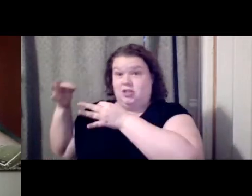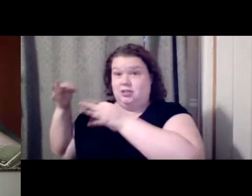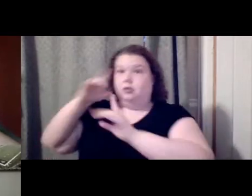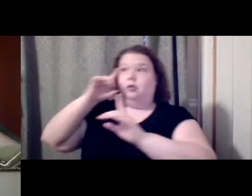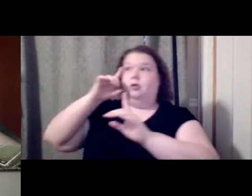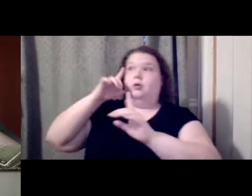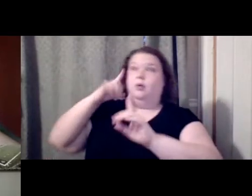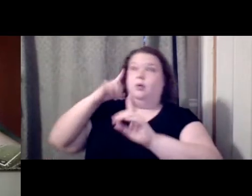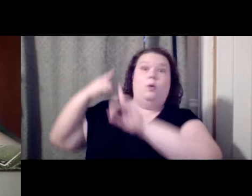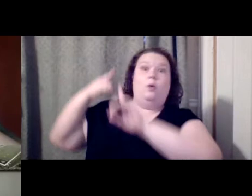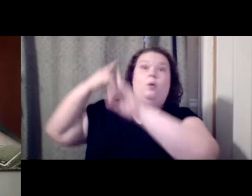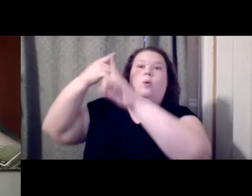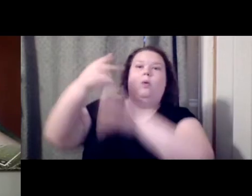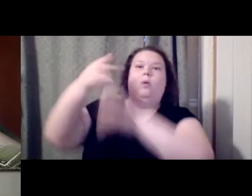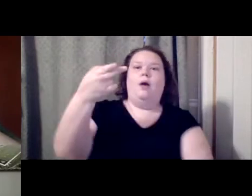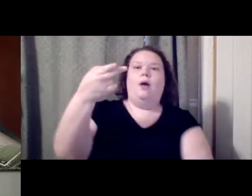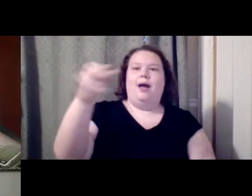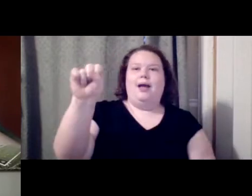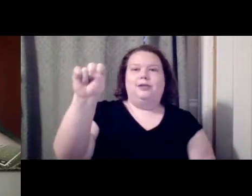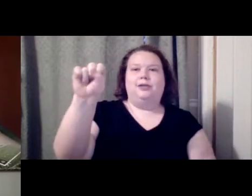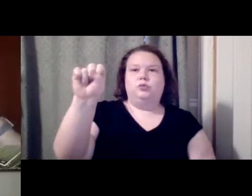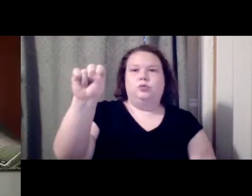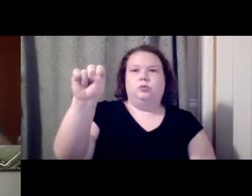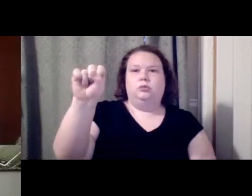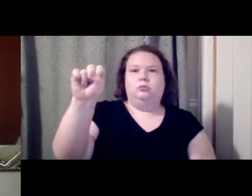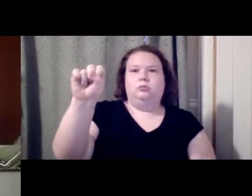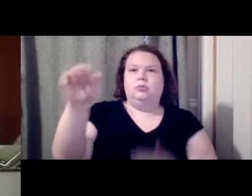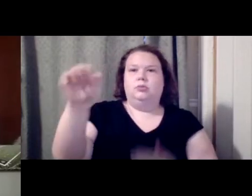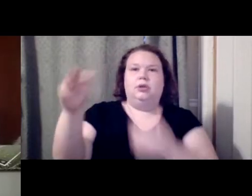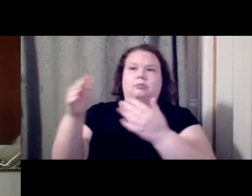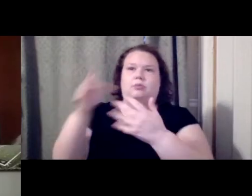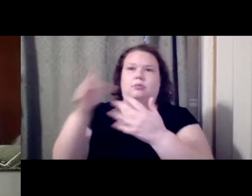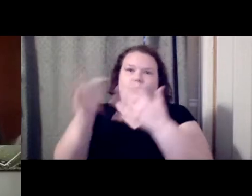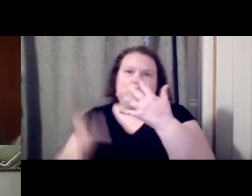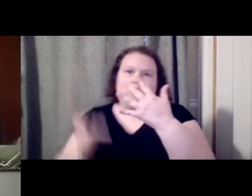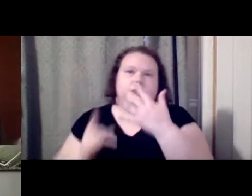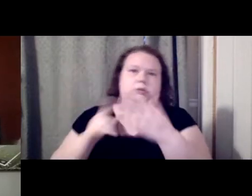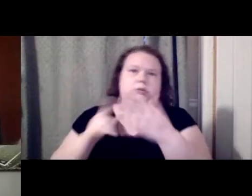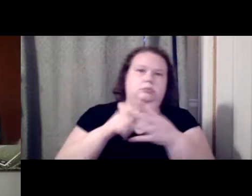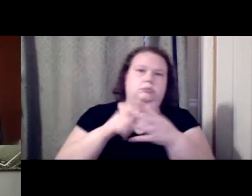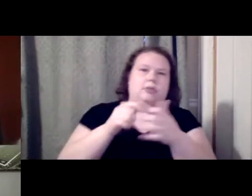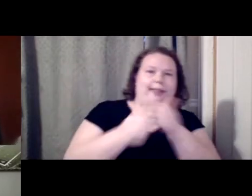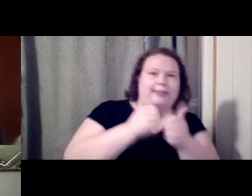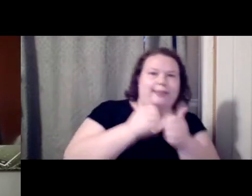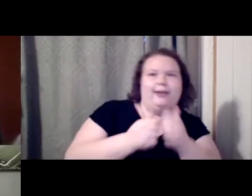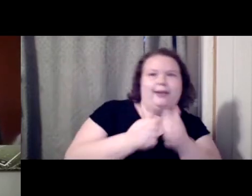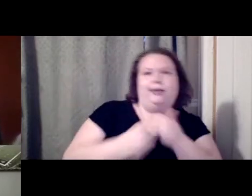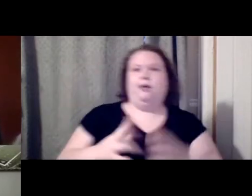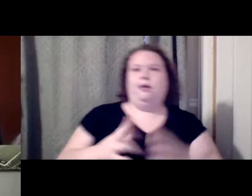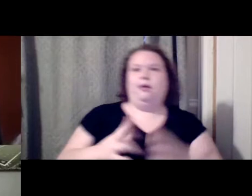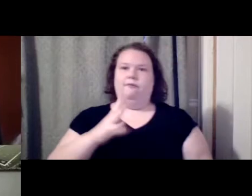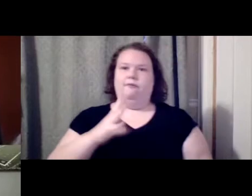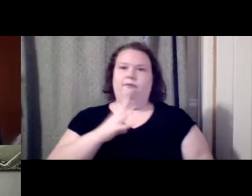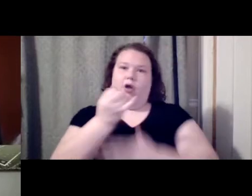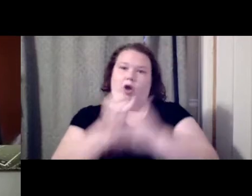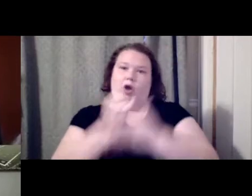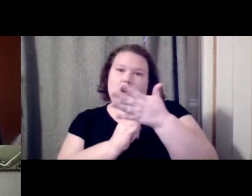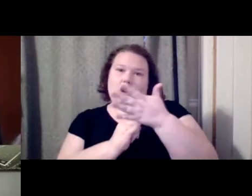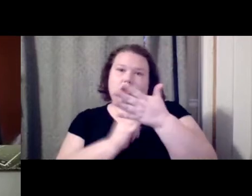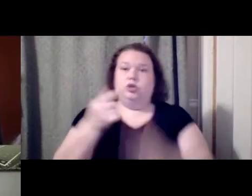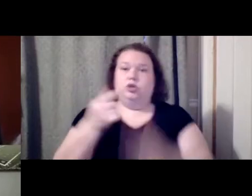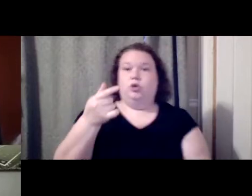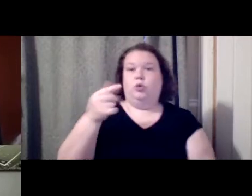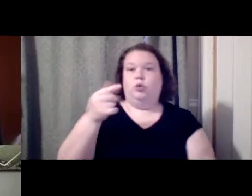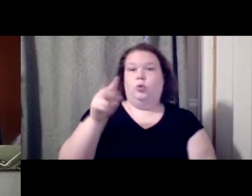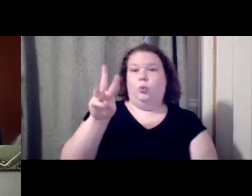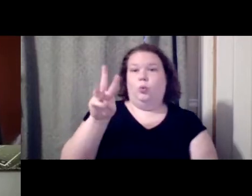that we can do at the high school level, whether it be athletics, whether it be fine arts, even going into Enrollment Rock as far